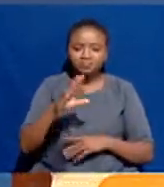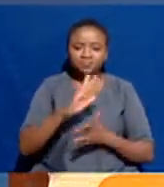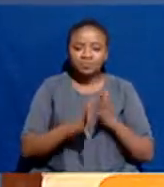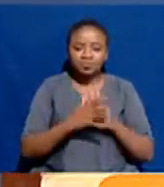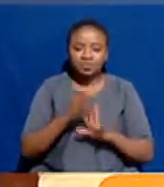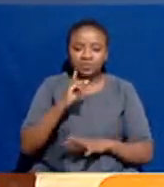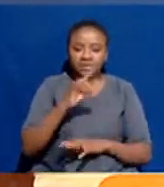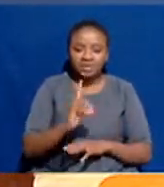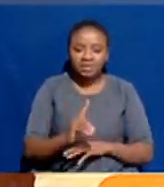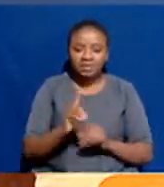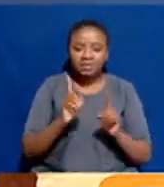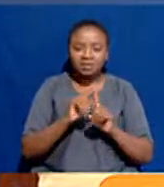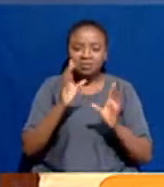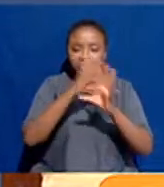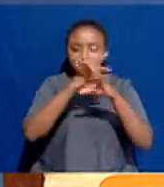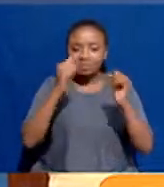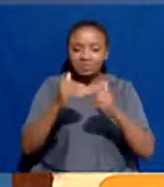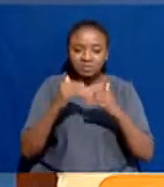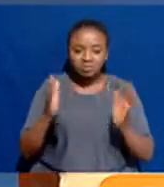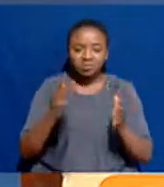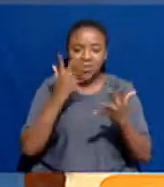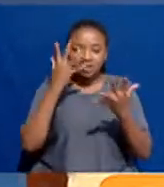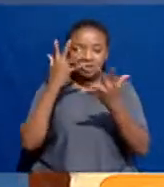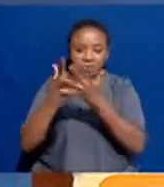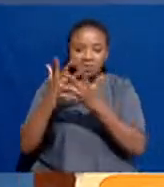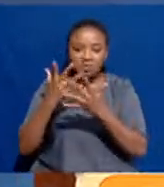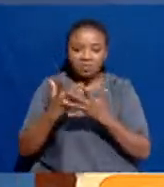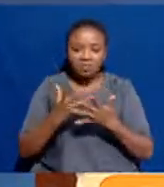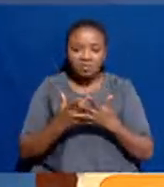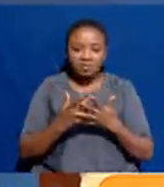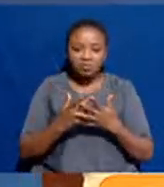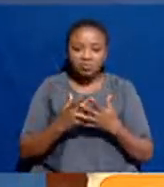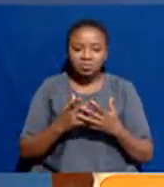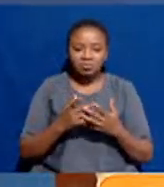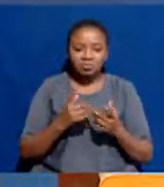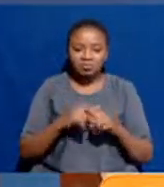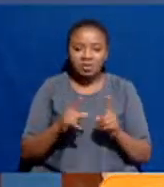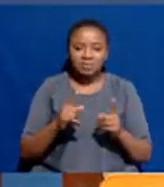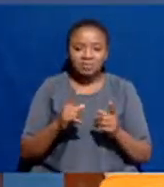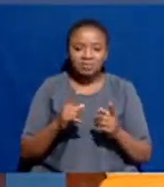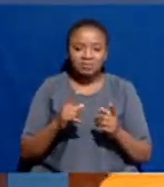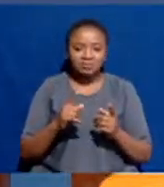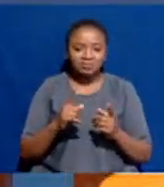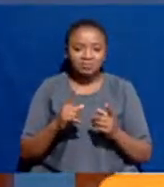opened the prison cells of capital offenses to kuachilia watu. Hmm.